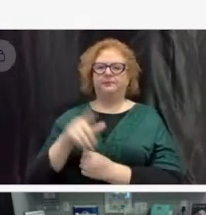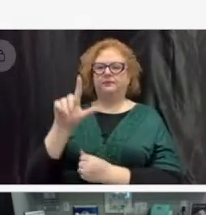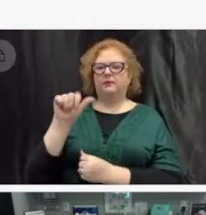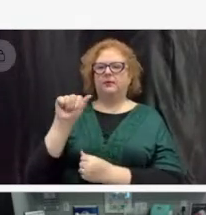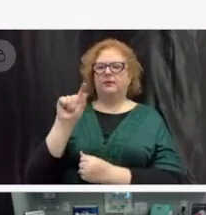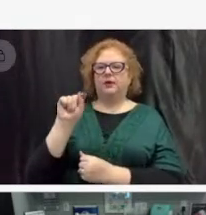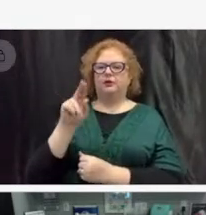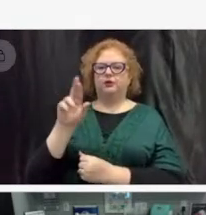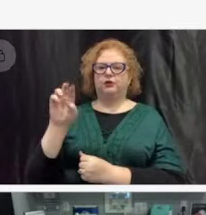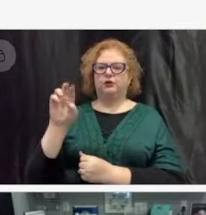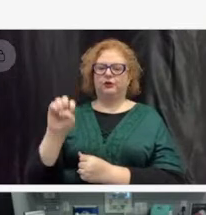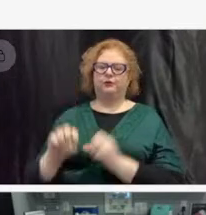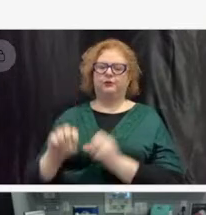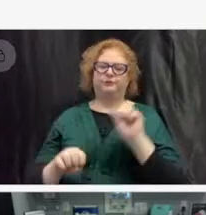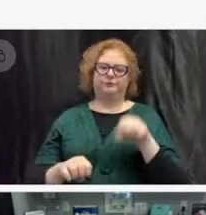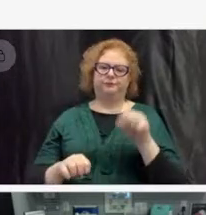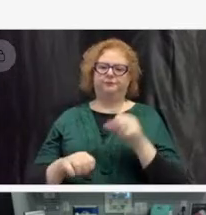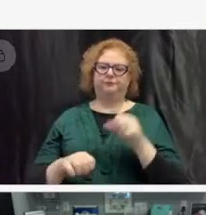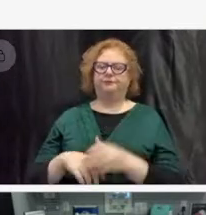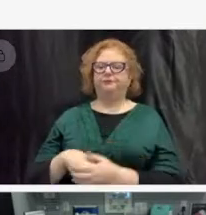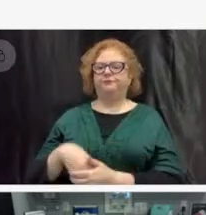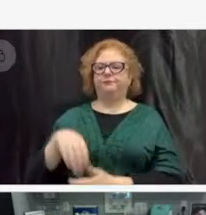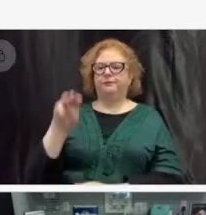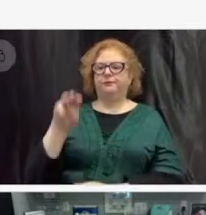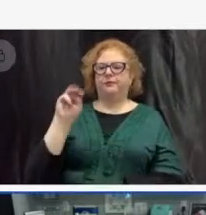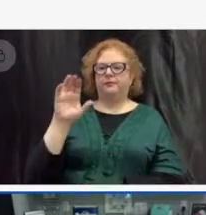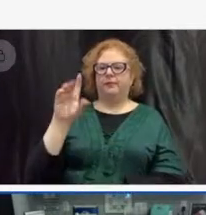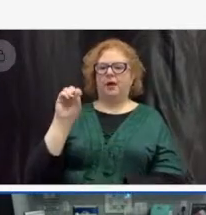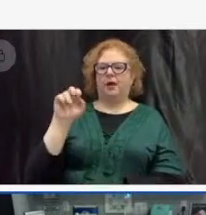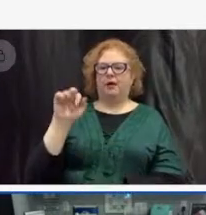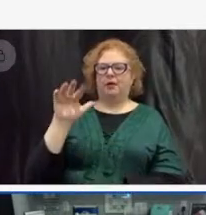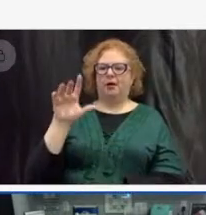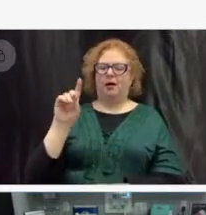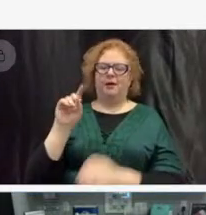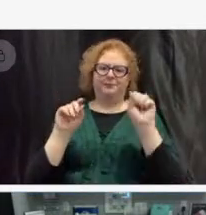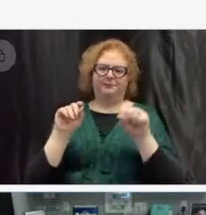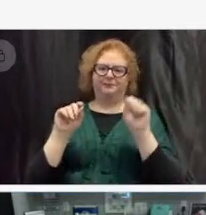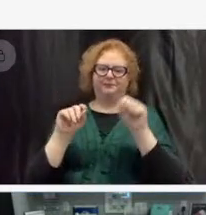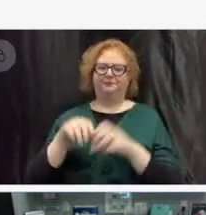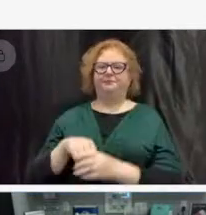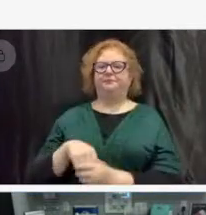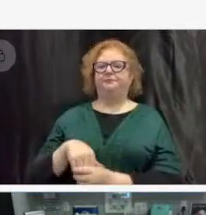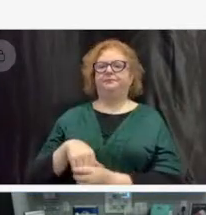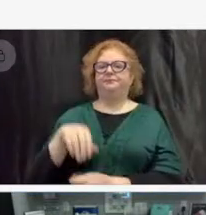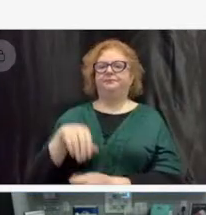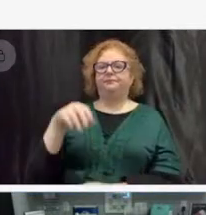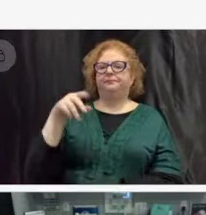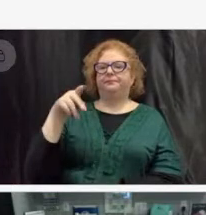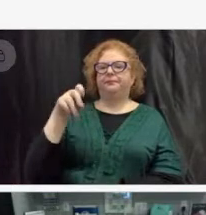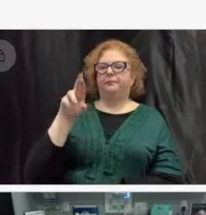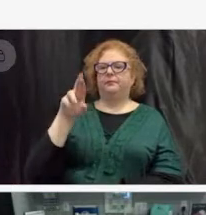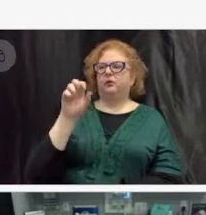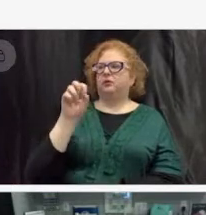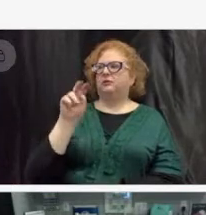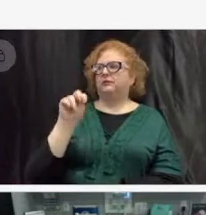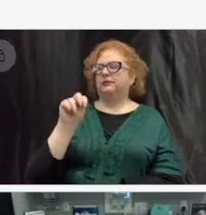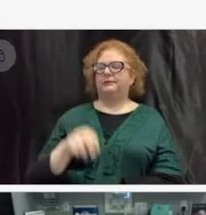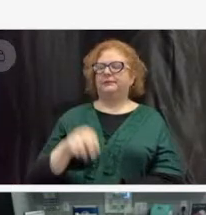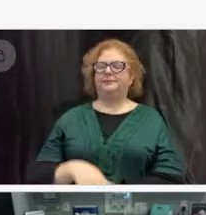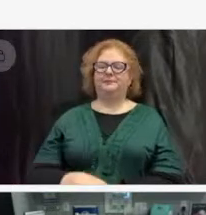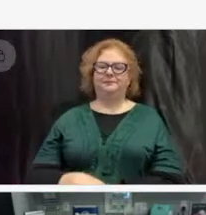Latour, Yes. McDonald, Yes. Person,